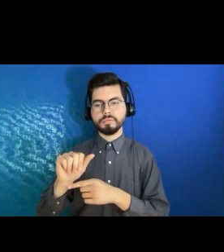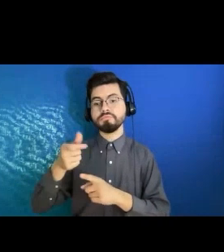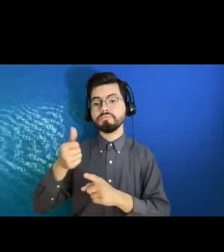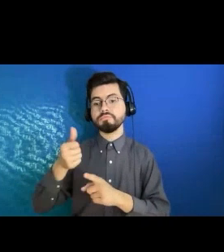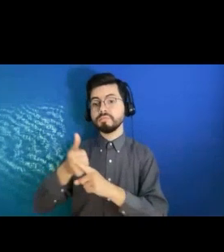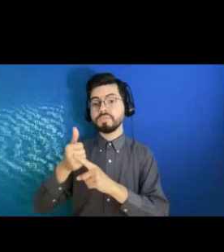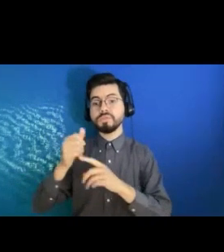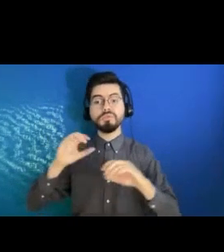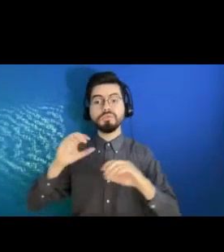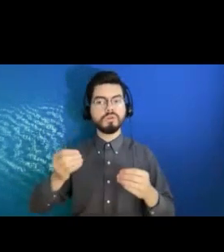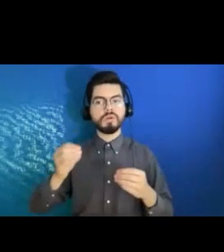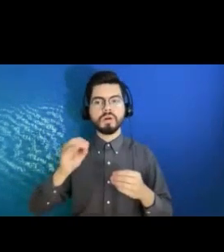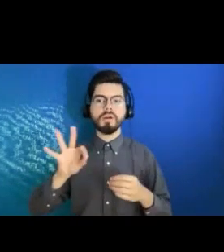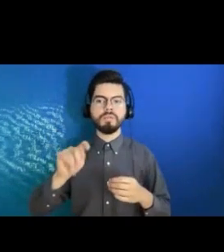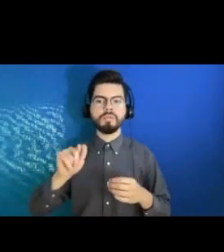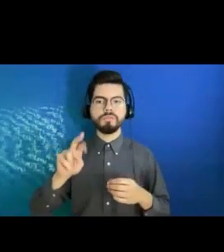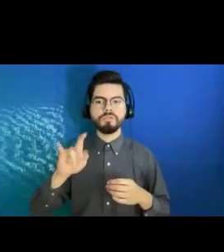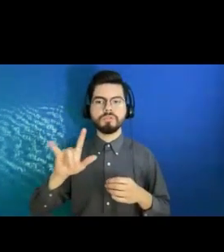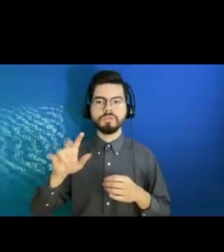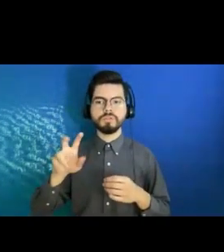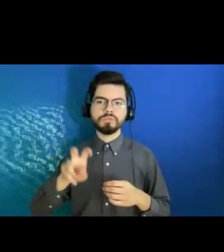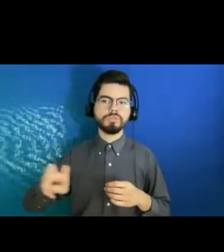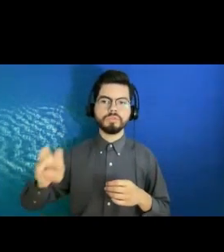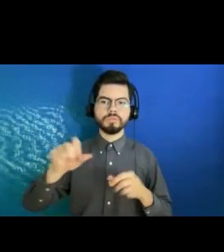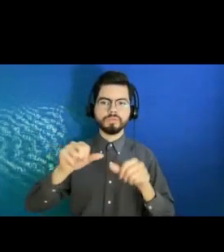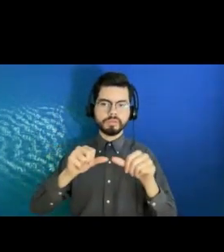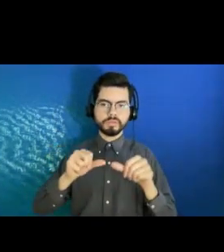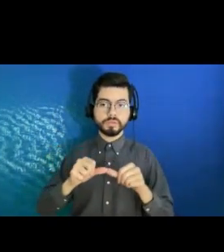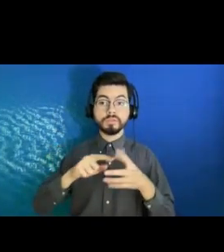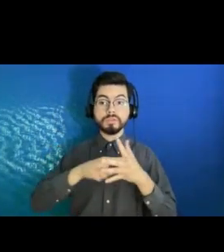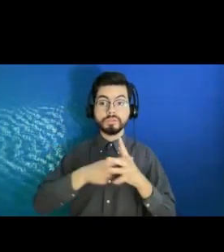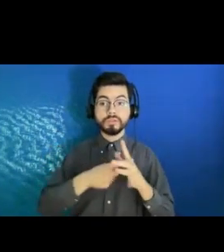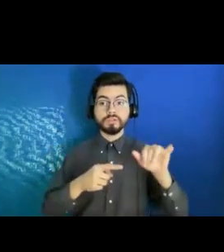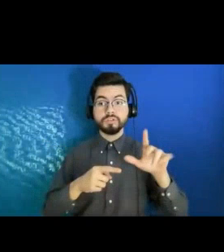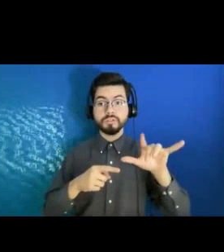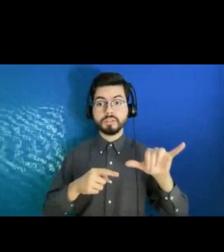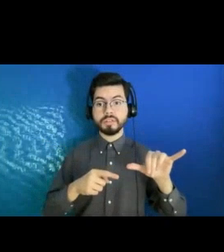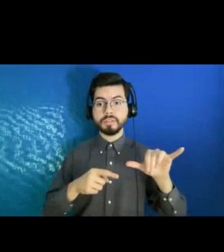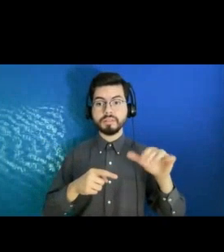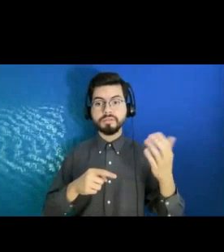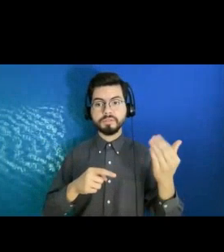travel area just for the months from July 15 to September 15th.